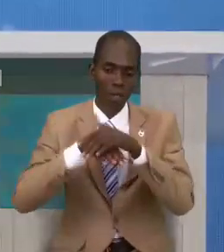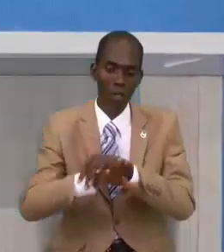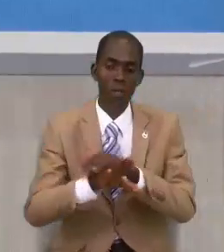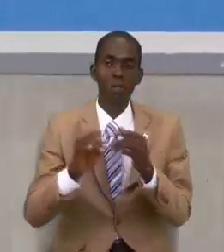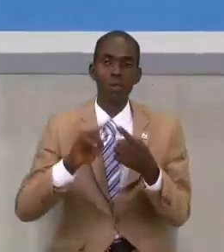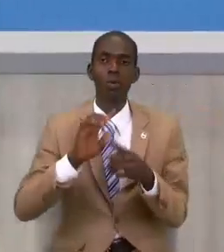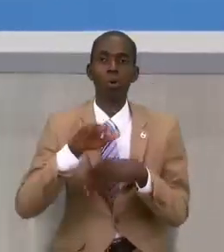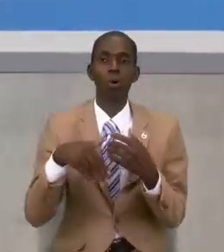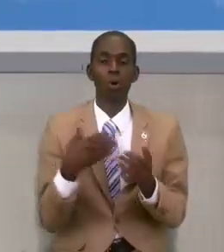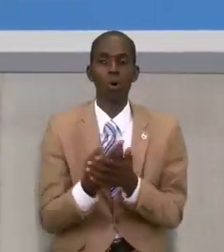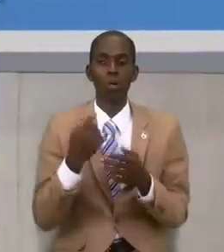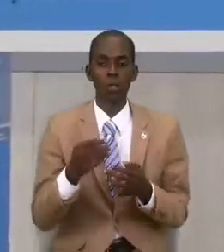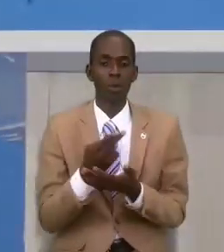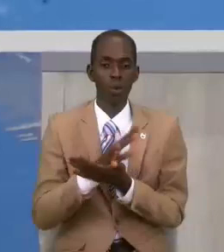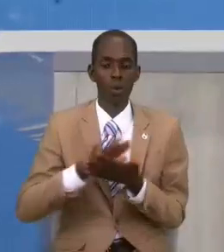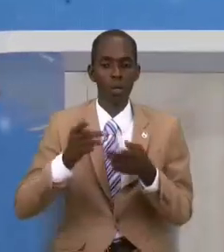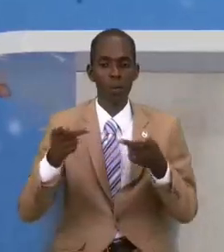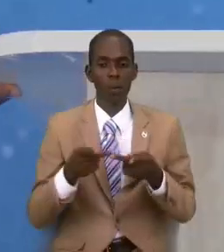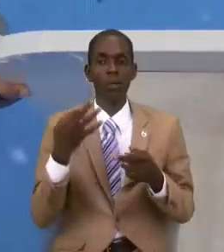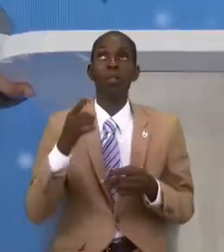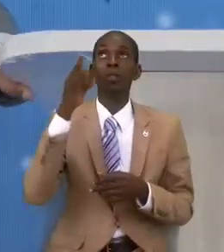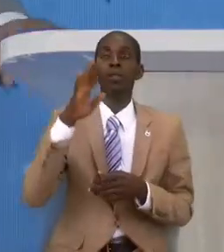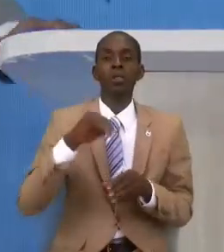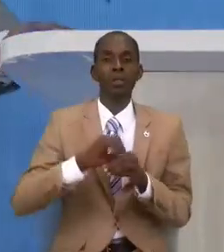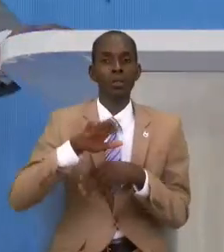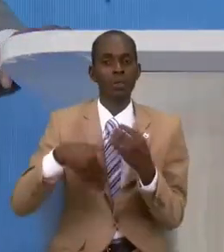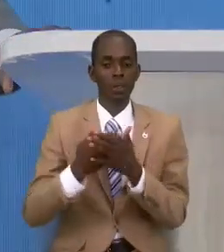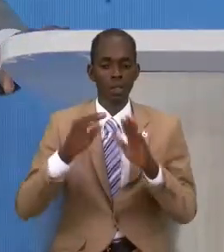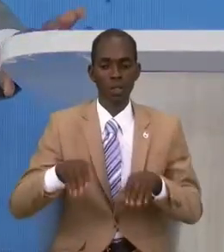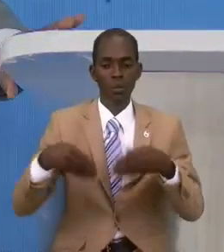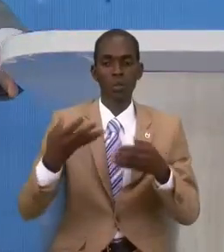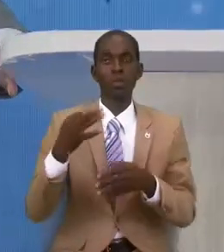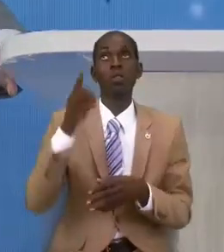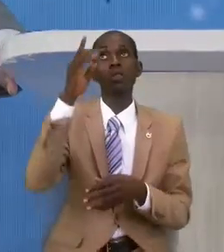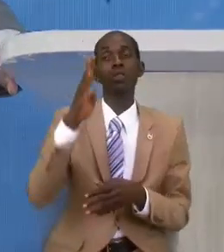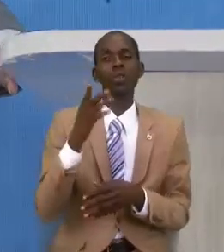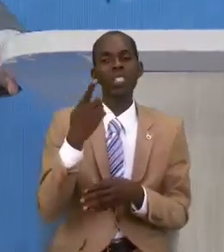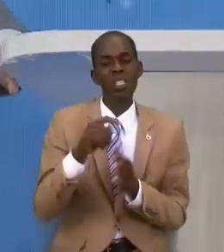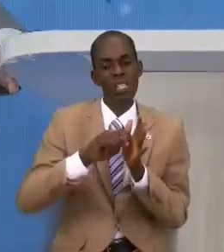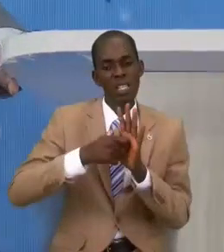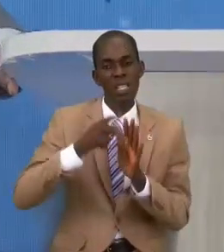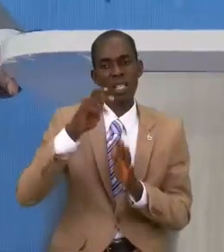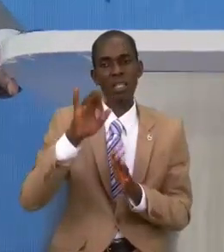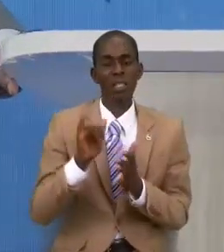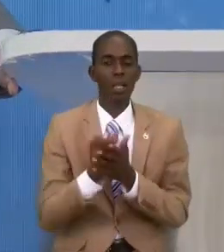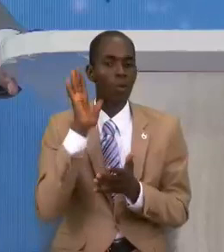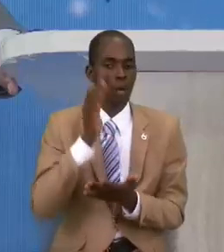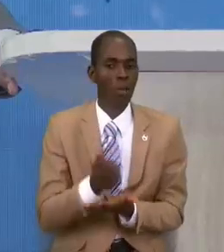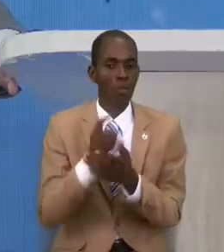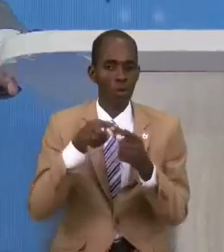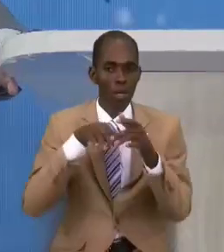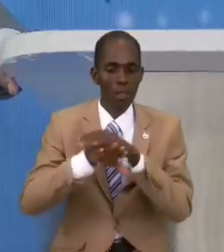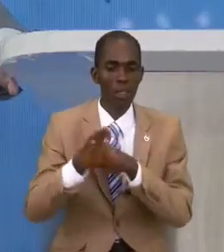God, the key that will make you enter into life, into eternal life, into abundant